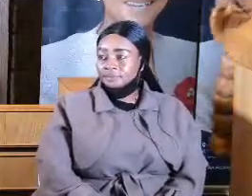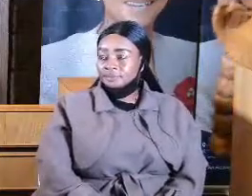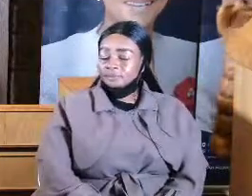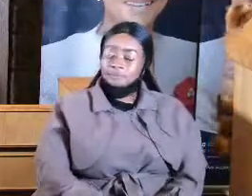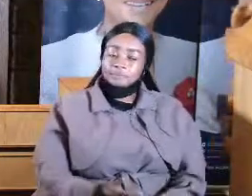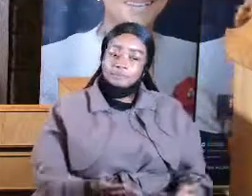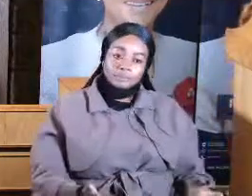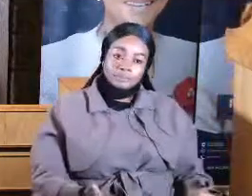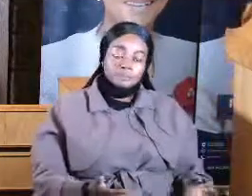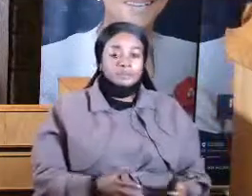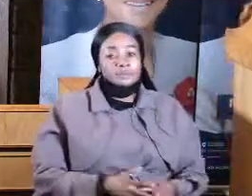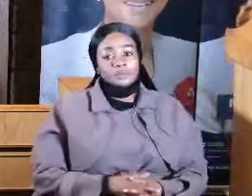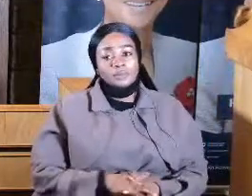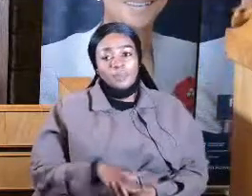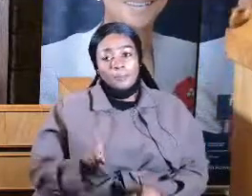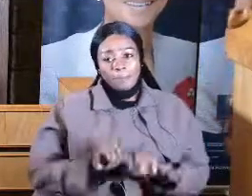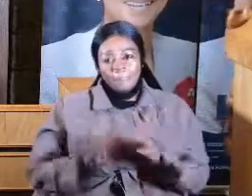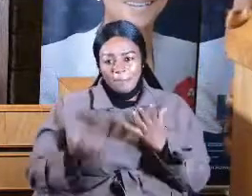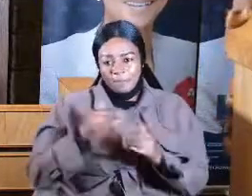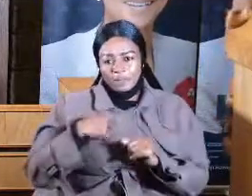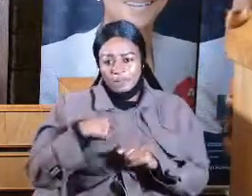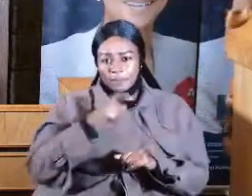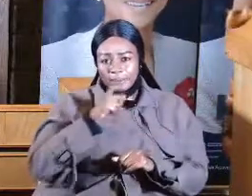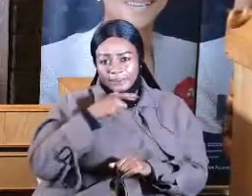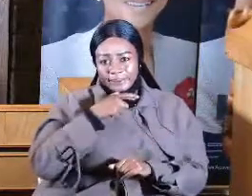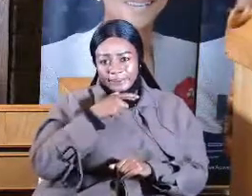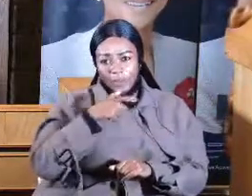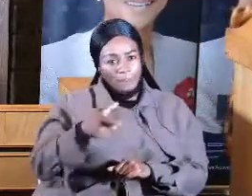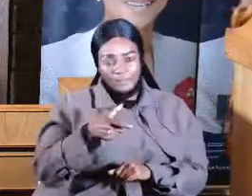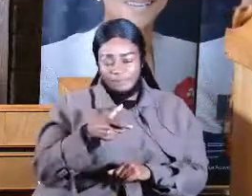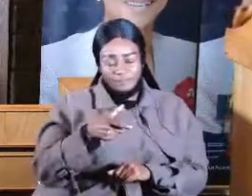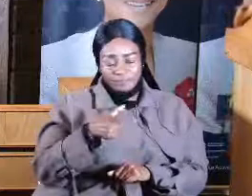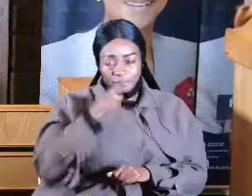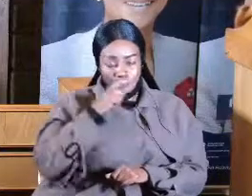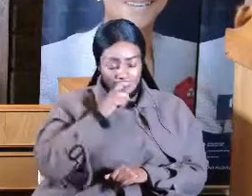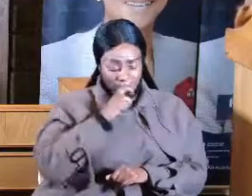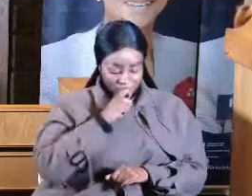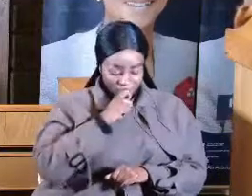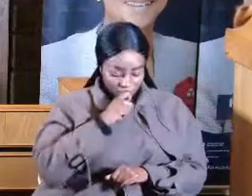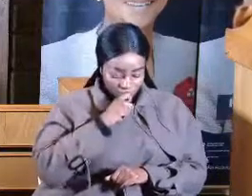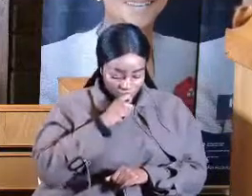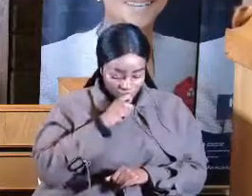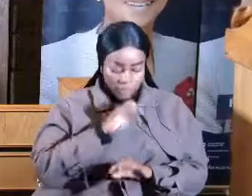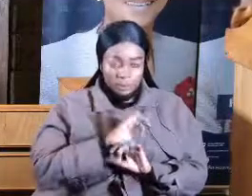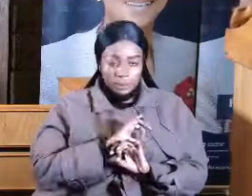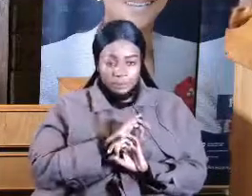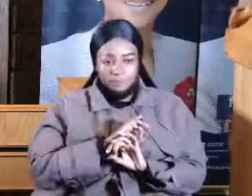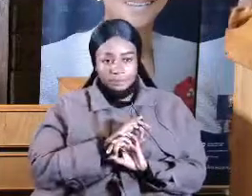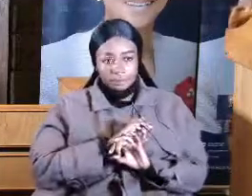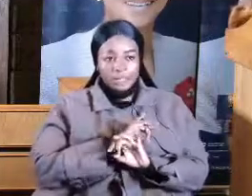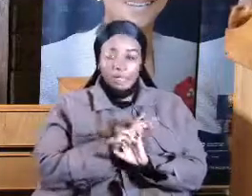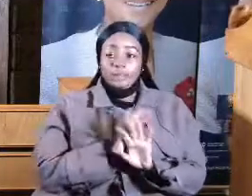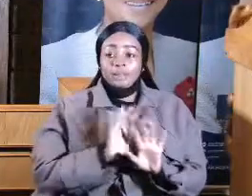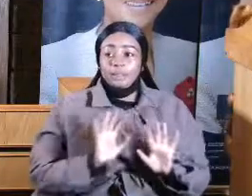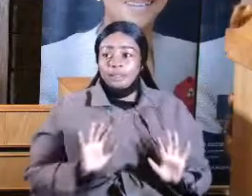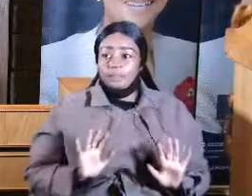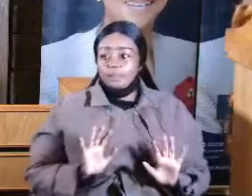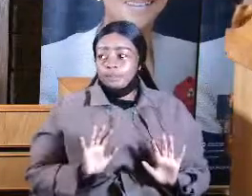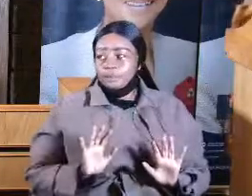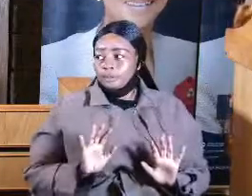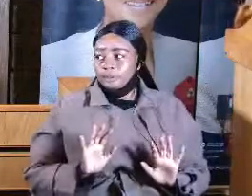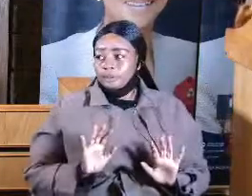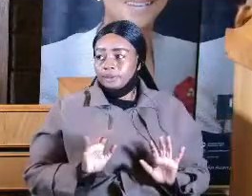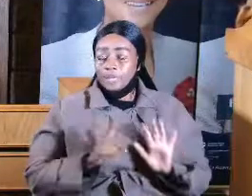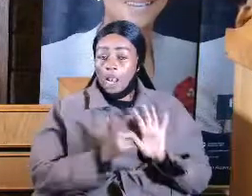Okay, yeah, maybe I shouldn't say anything after what she has said. Clearly, all